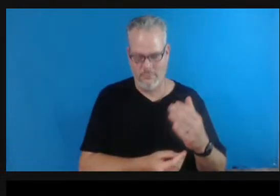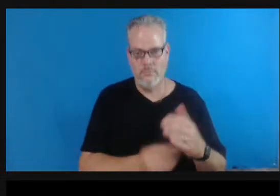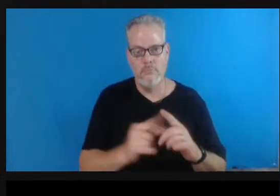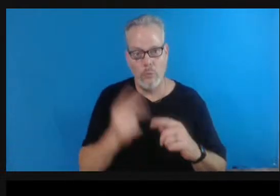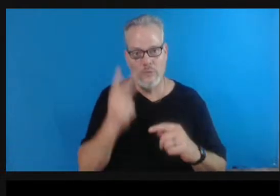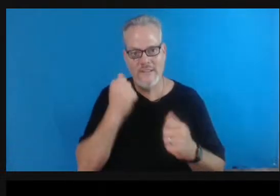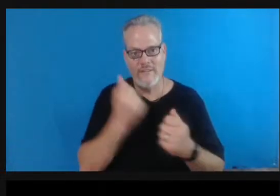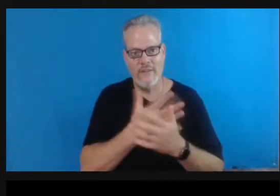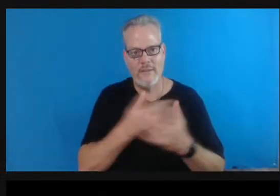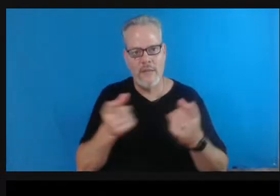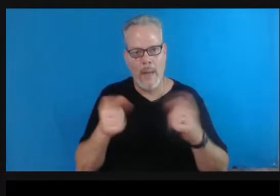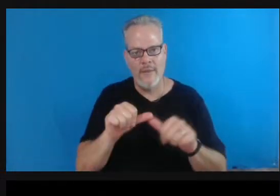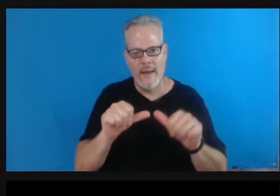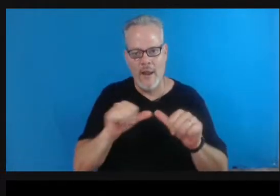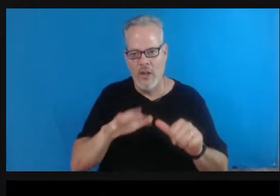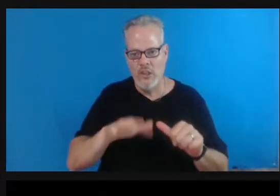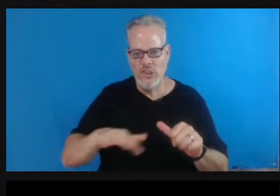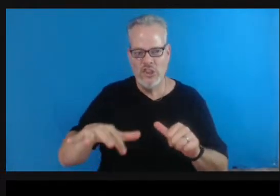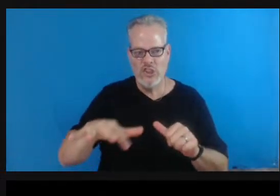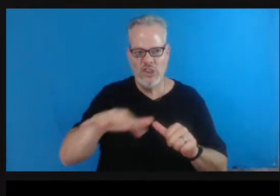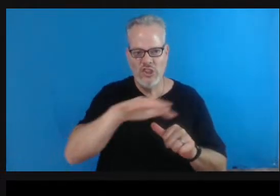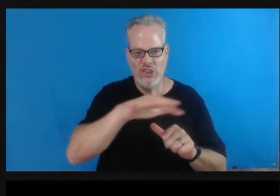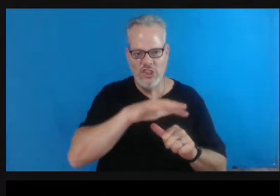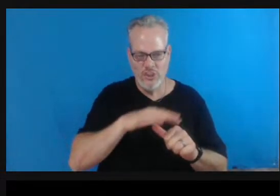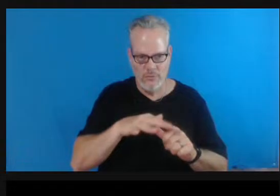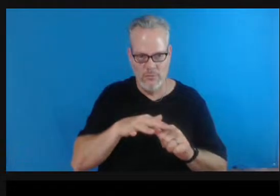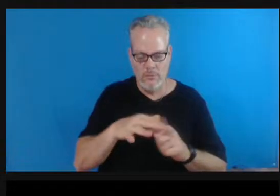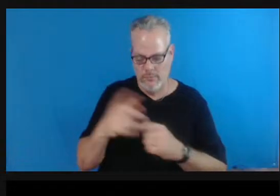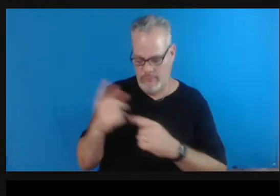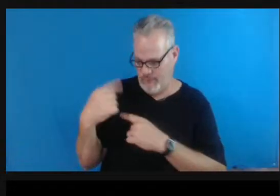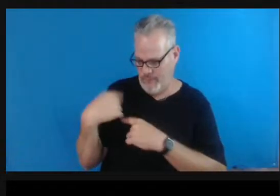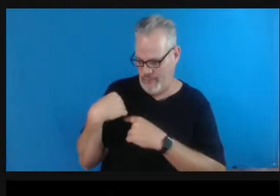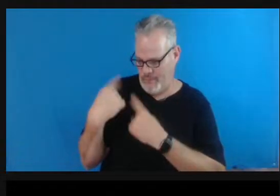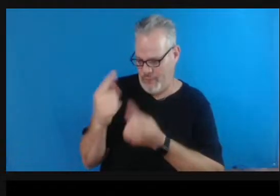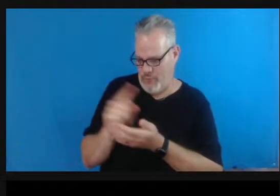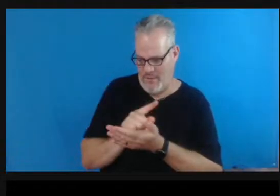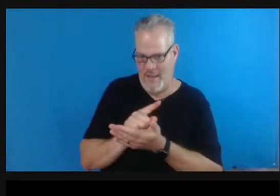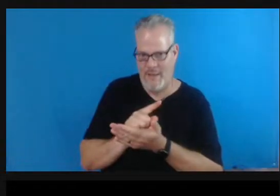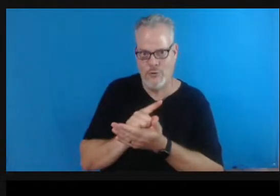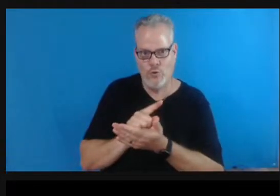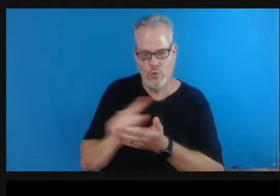this pass, we're going to do the last week from about the 10th,